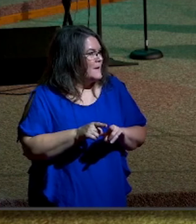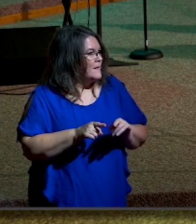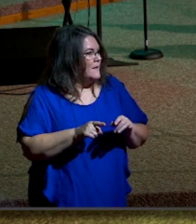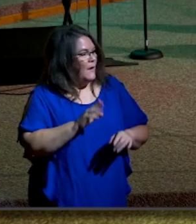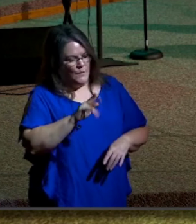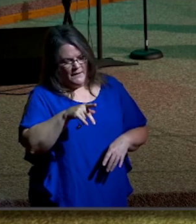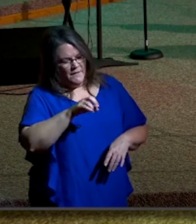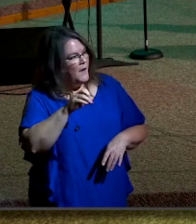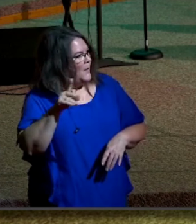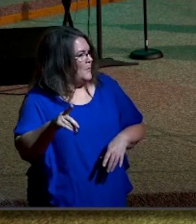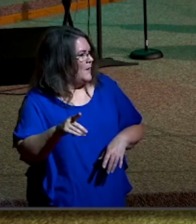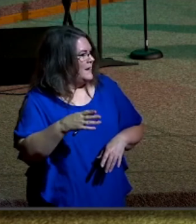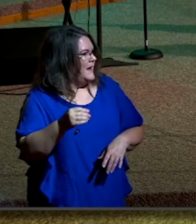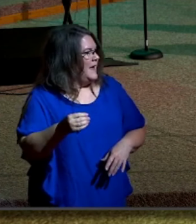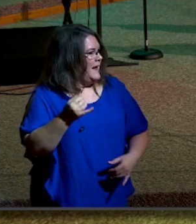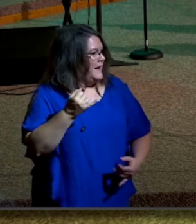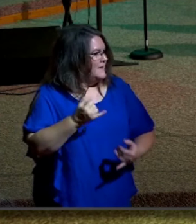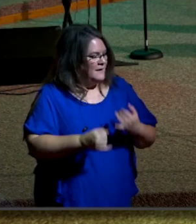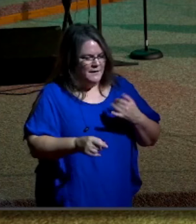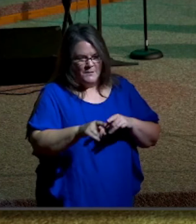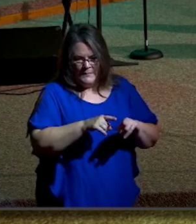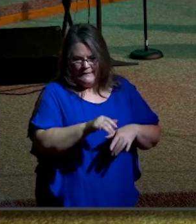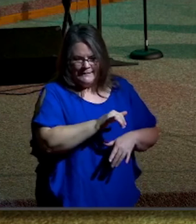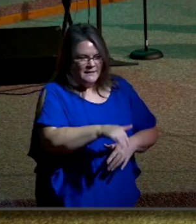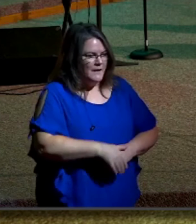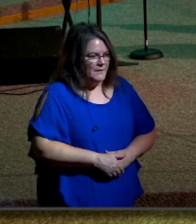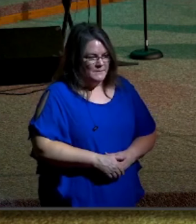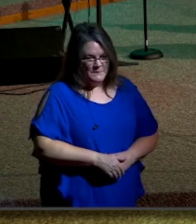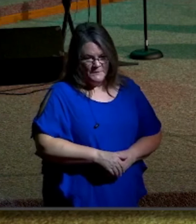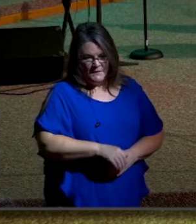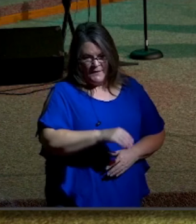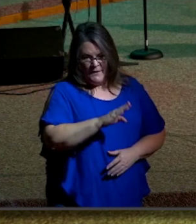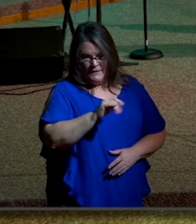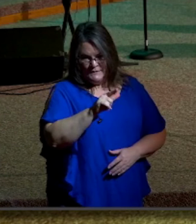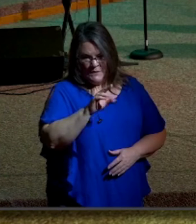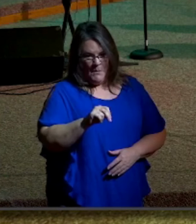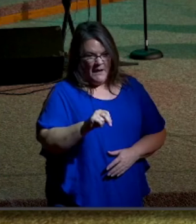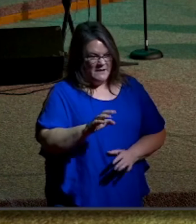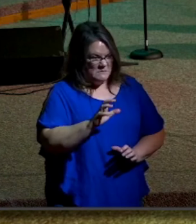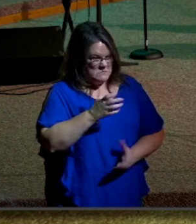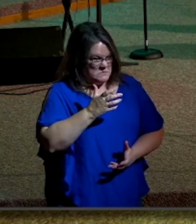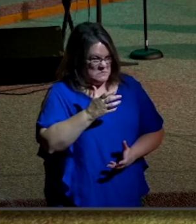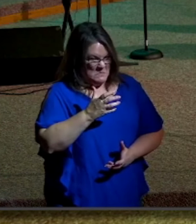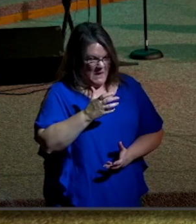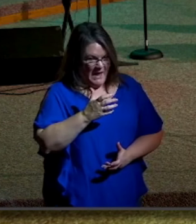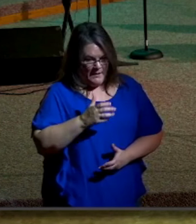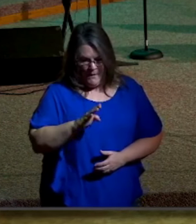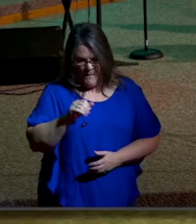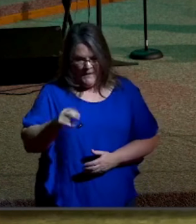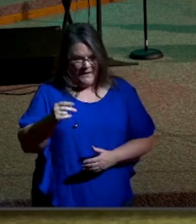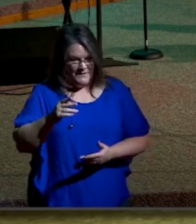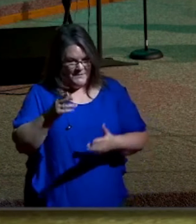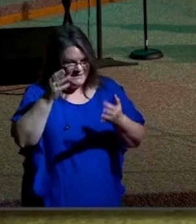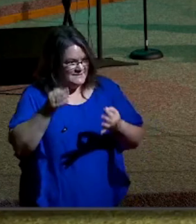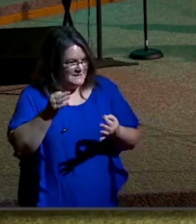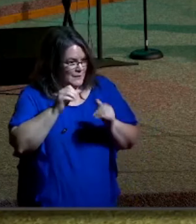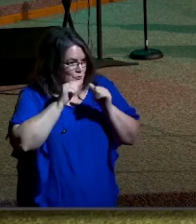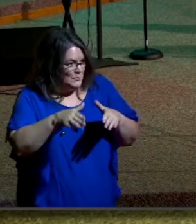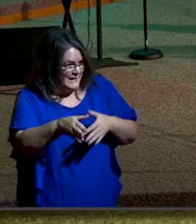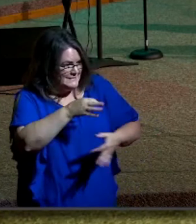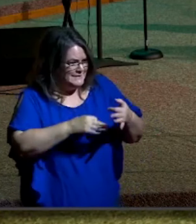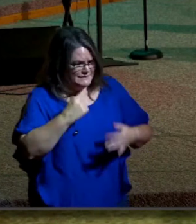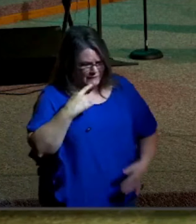Balak is furious that Balaam decided to bless instead of curse. So he figures, okay, well, let's